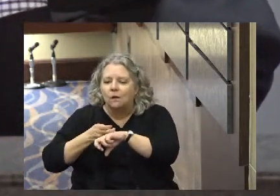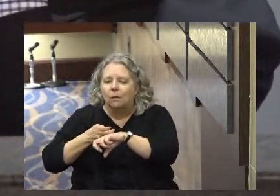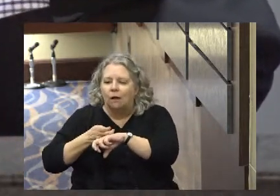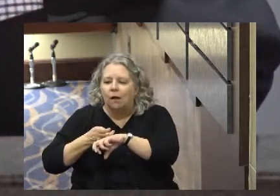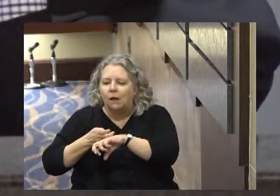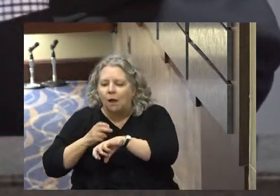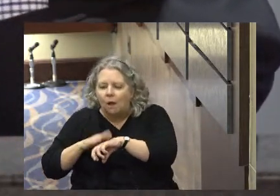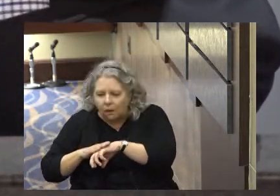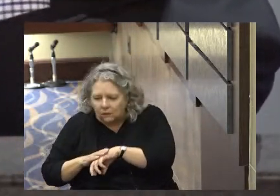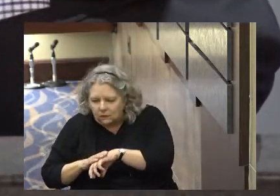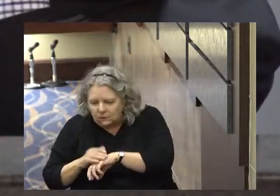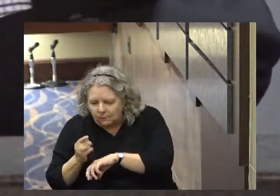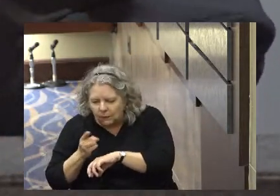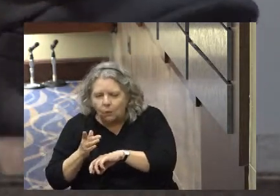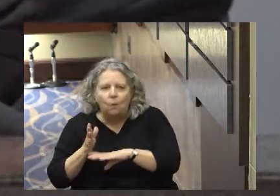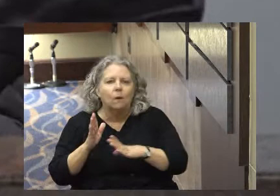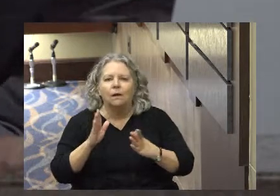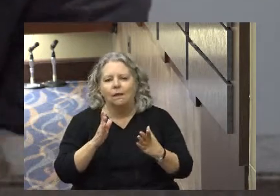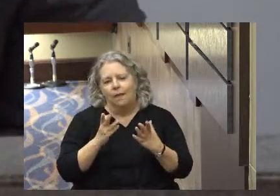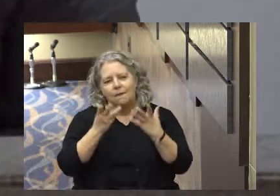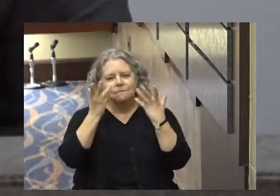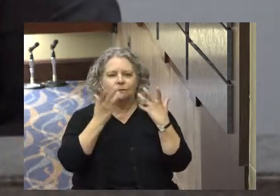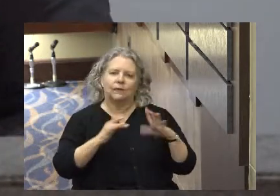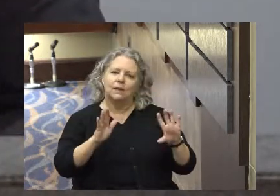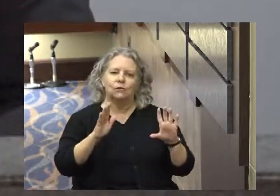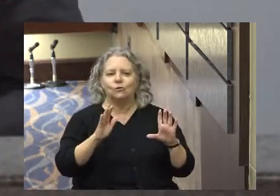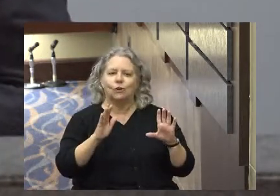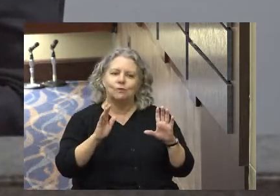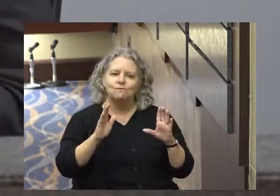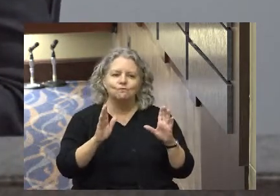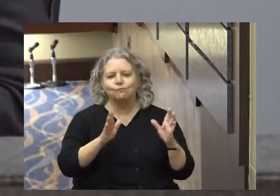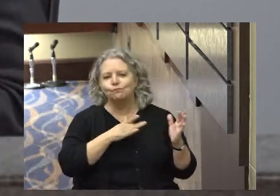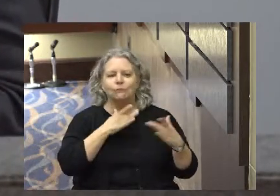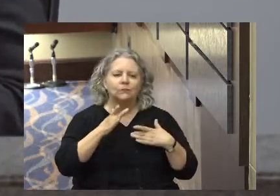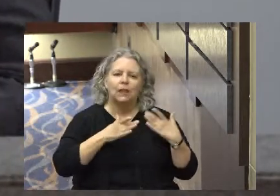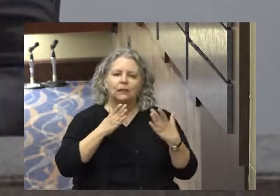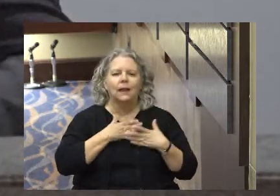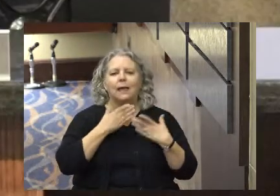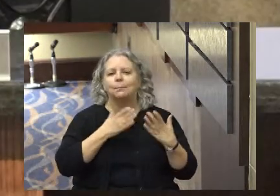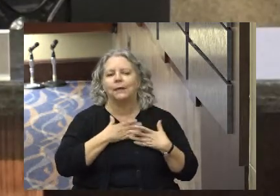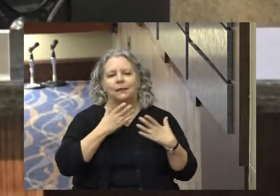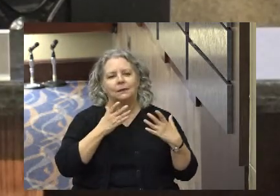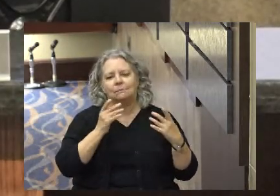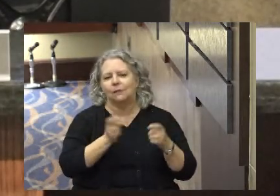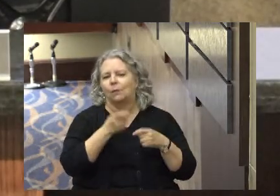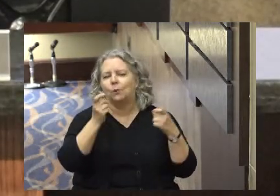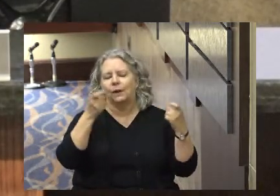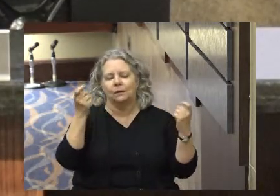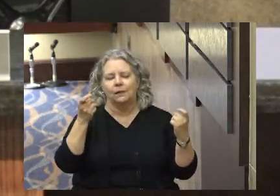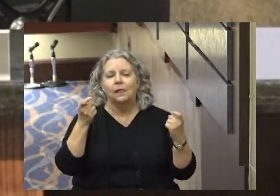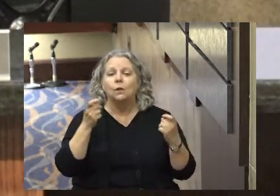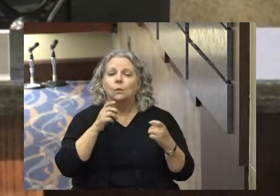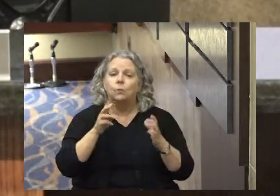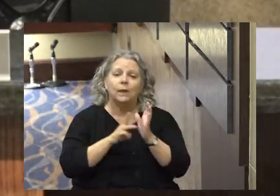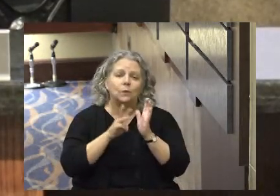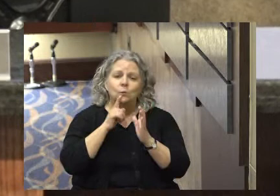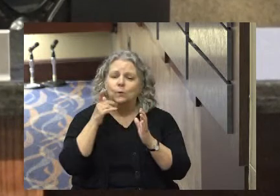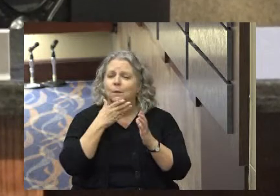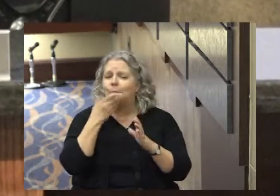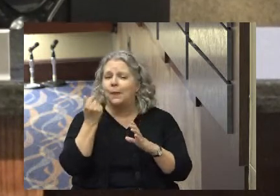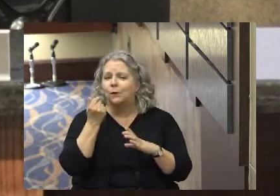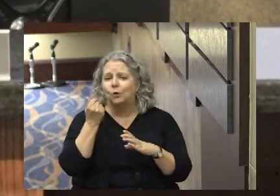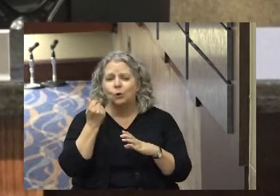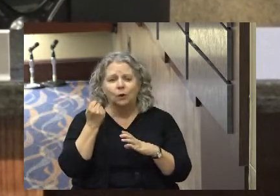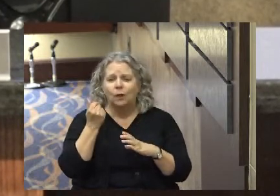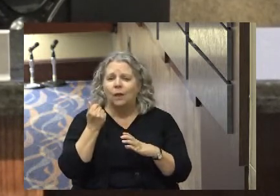I love being by your side. And Waco is truly a better place because of you. People's lives are better. People's homes